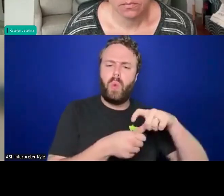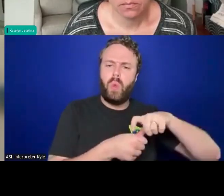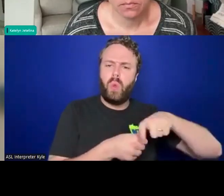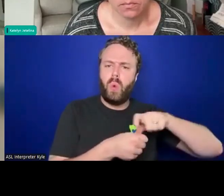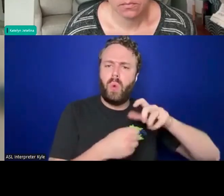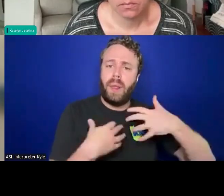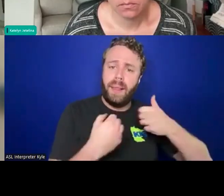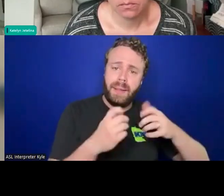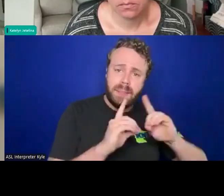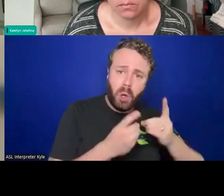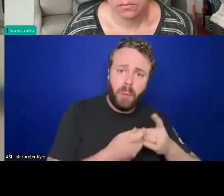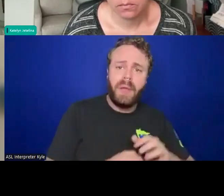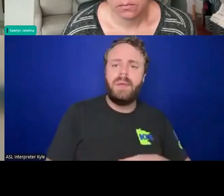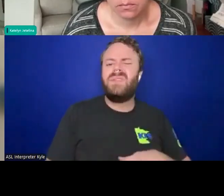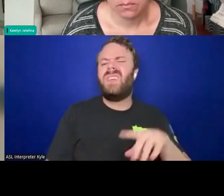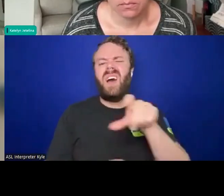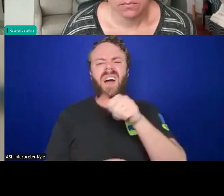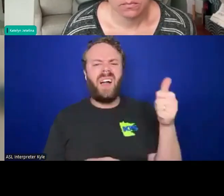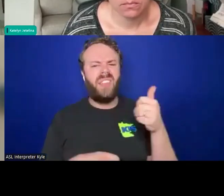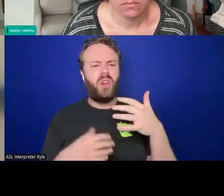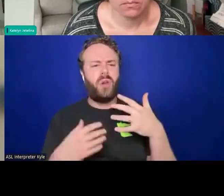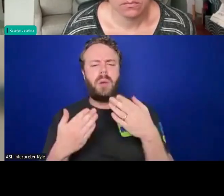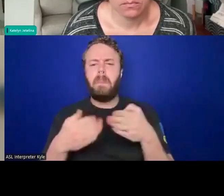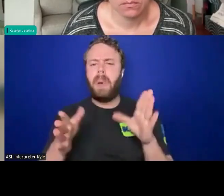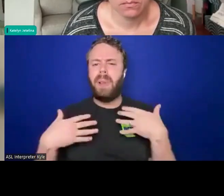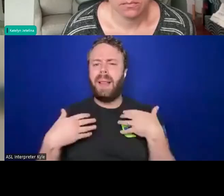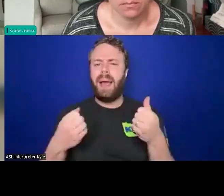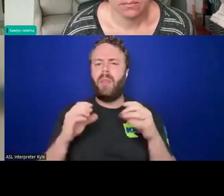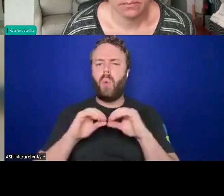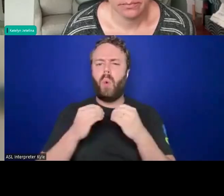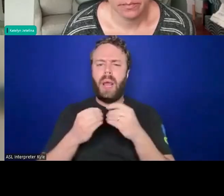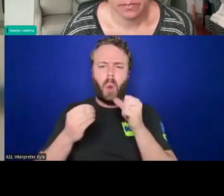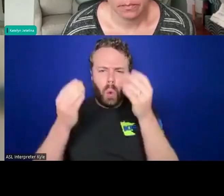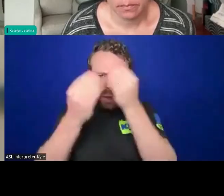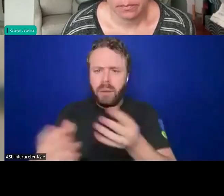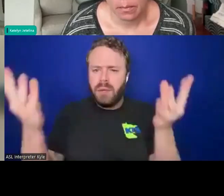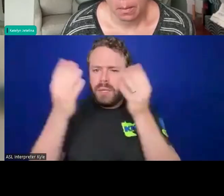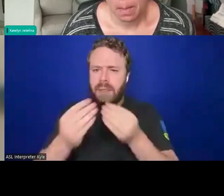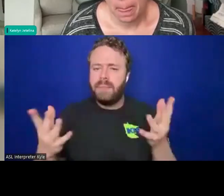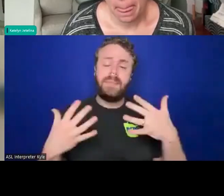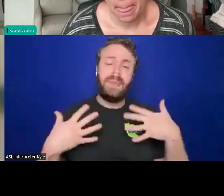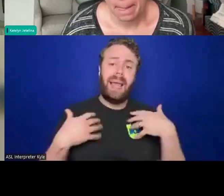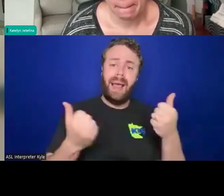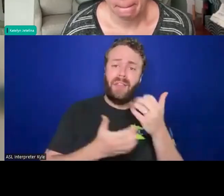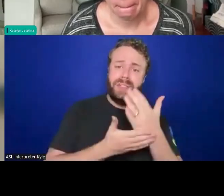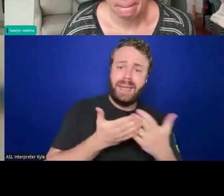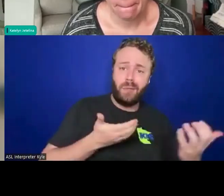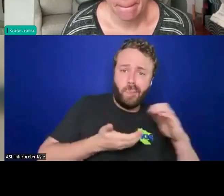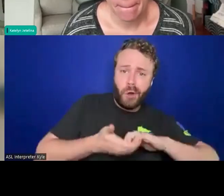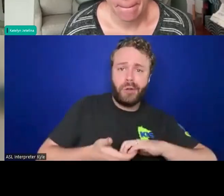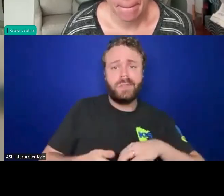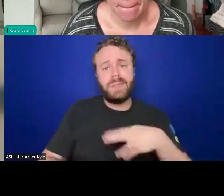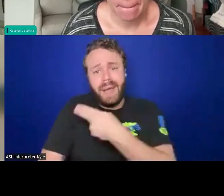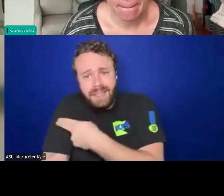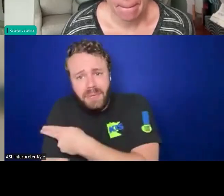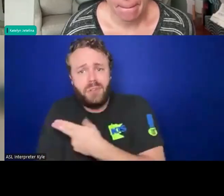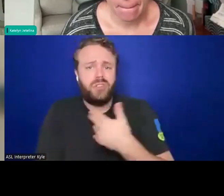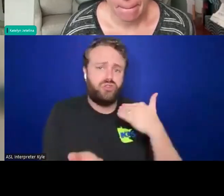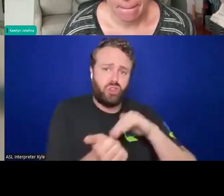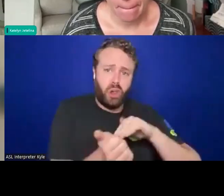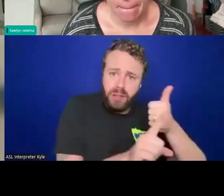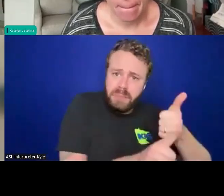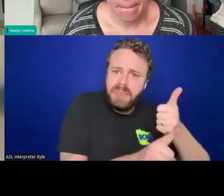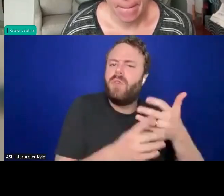other communicating public health organizations, health sector partners, hospitals, doctors themselves, what's the one